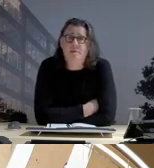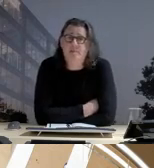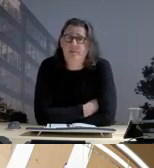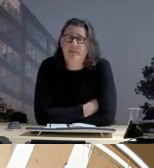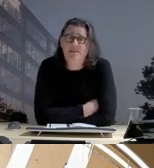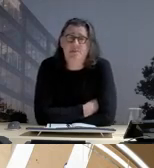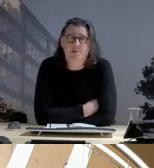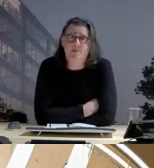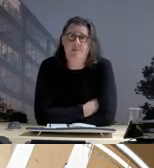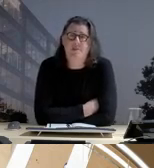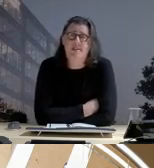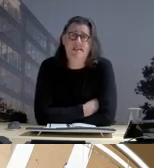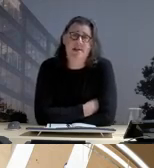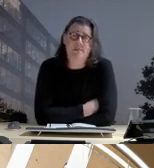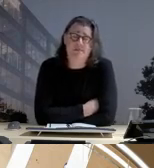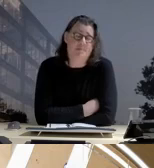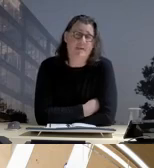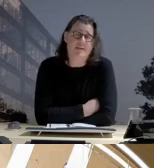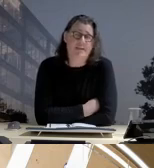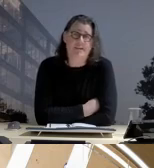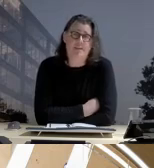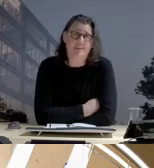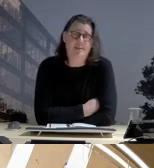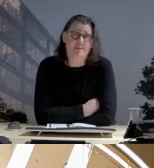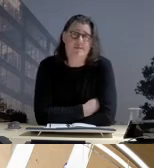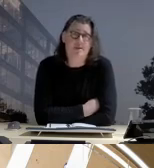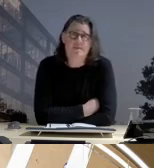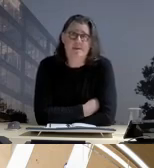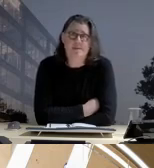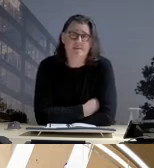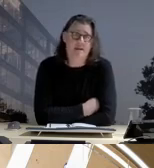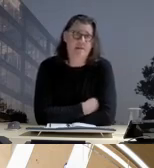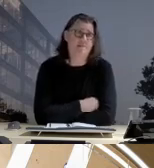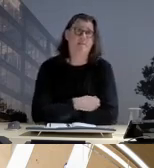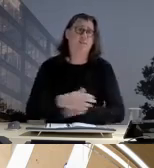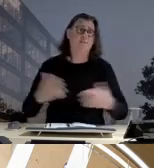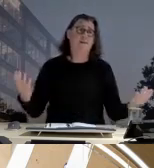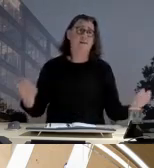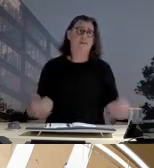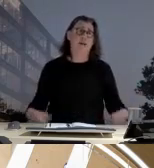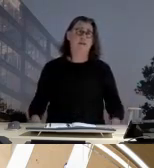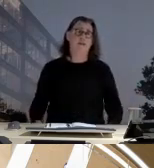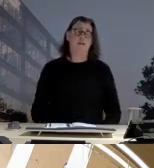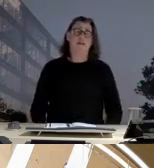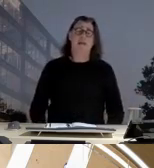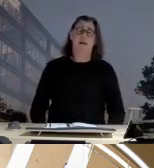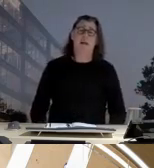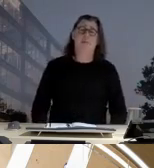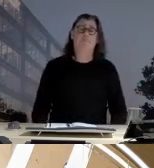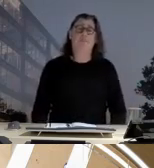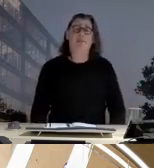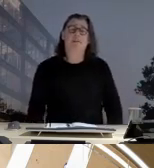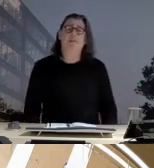fine workable buildings. It's just that you can now build something on that same site that's 5 times the size and therefore 5 times the value.